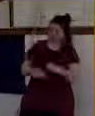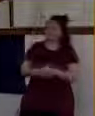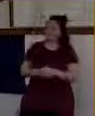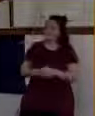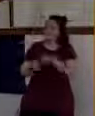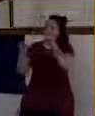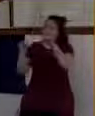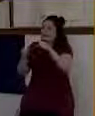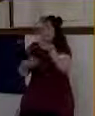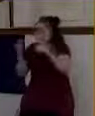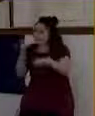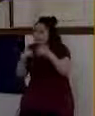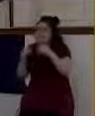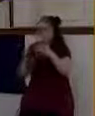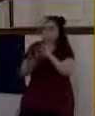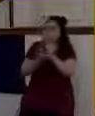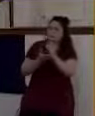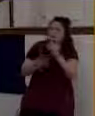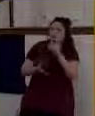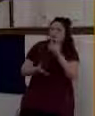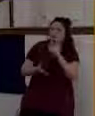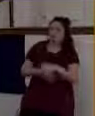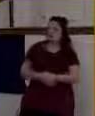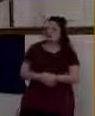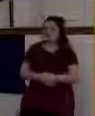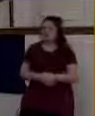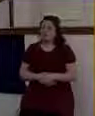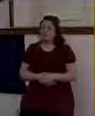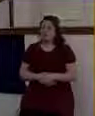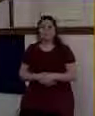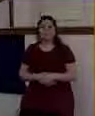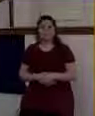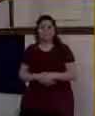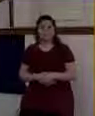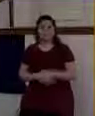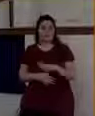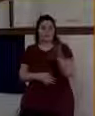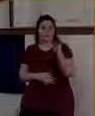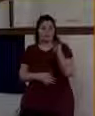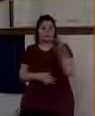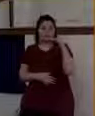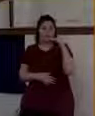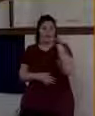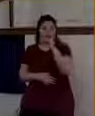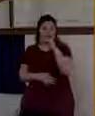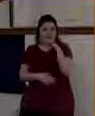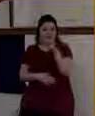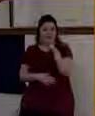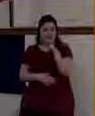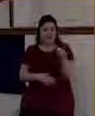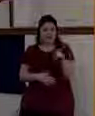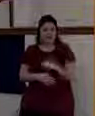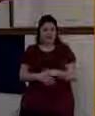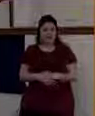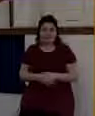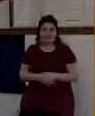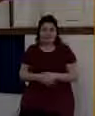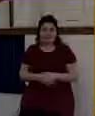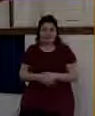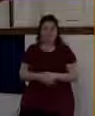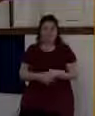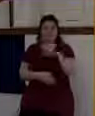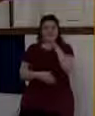eat bread and drink water. But what's the last sentence? But he lied unto him. This old prophet tells him a